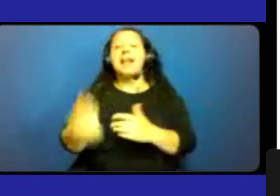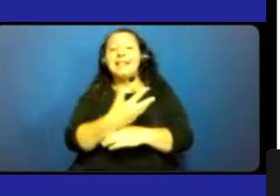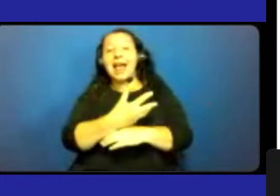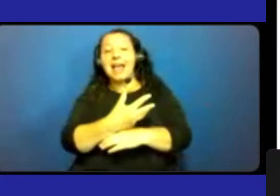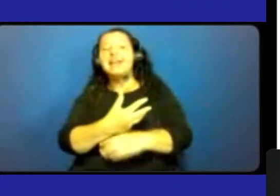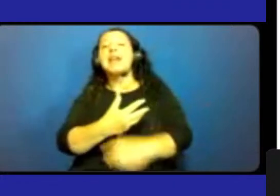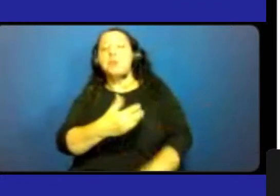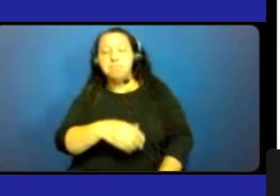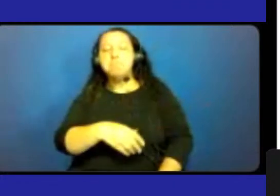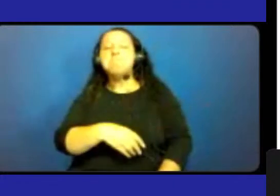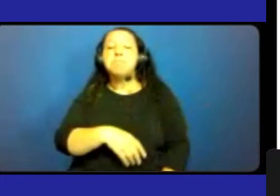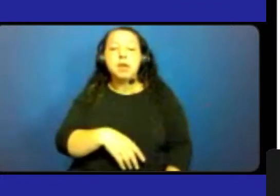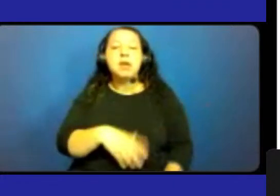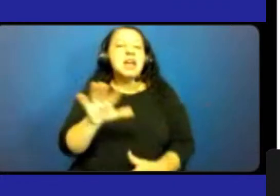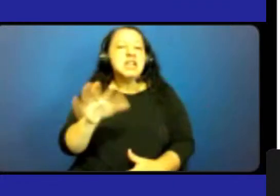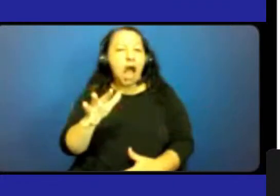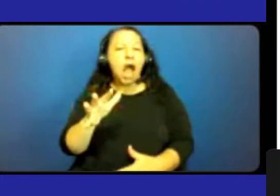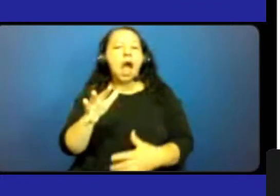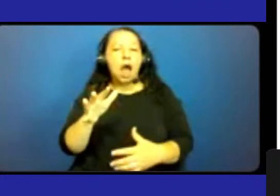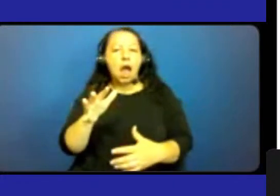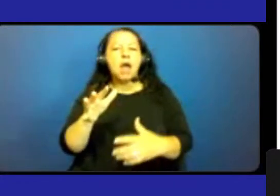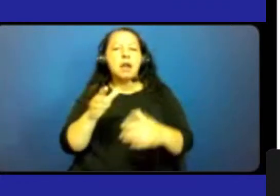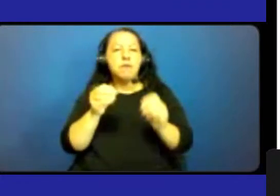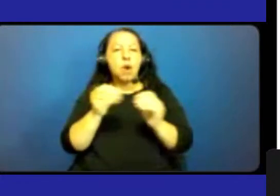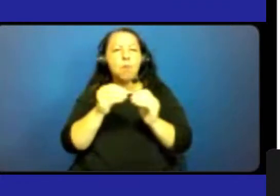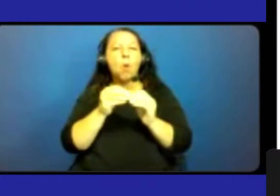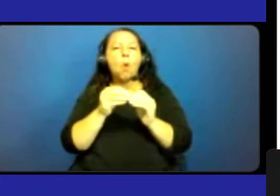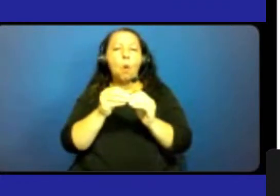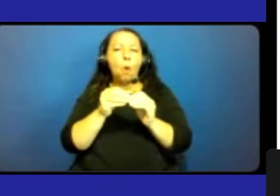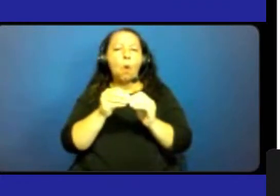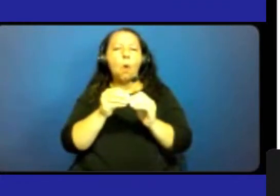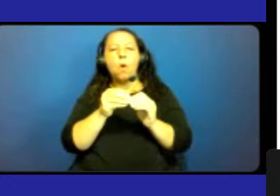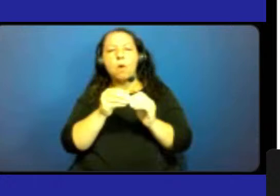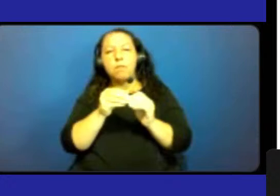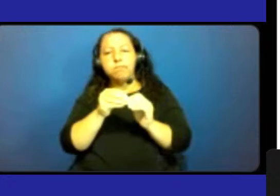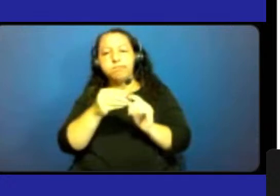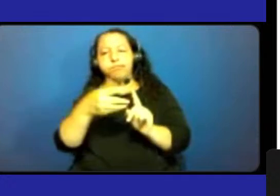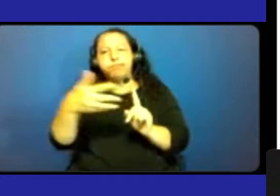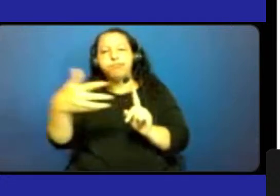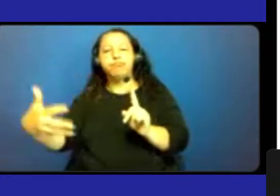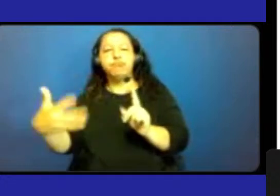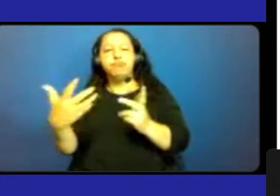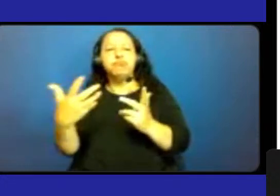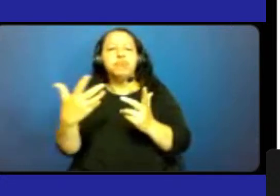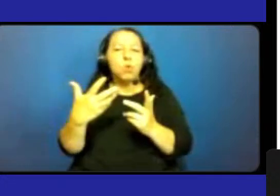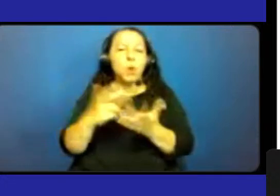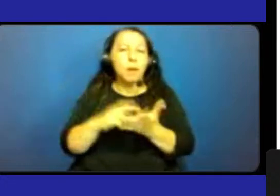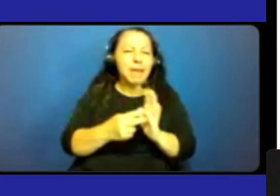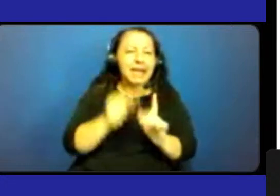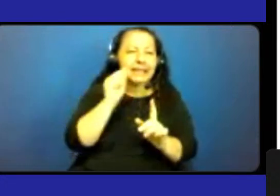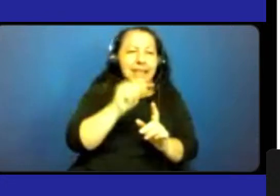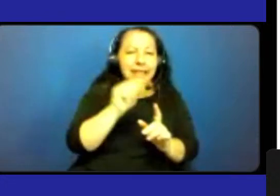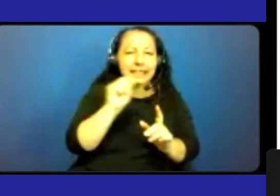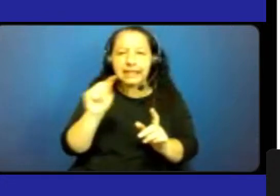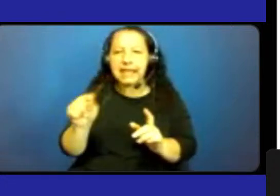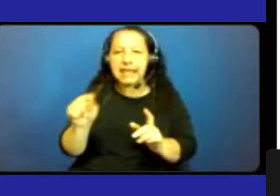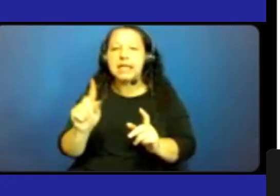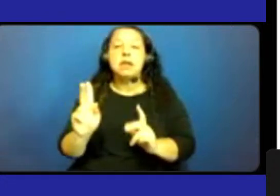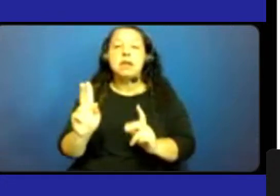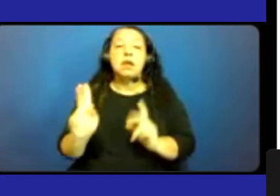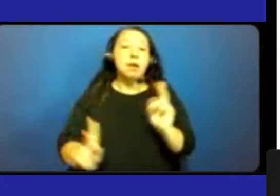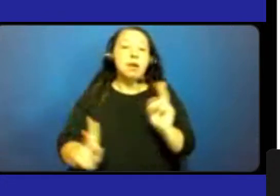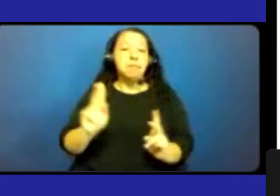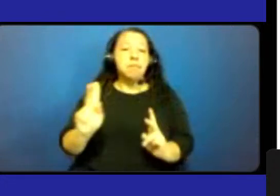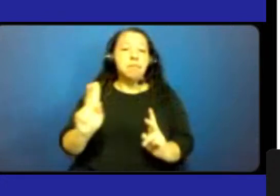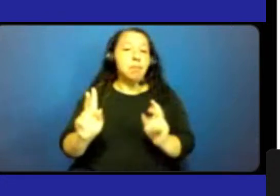Then there's kind of a spread on more of the qualitative, that which people had to say. There's a review